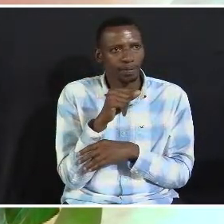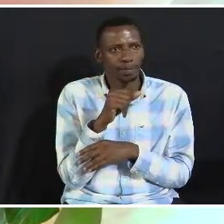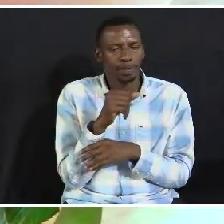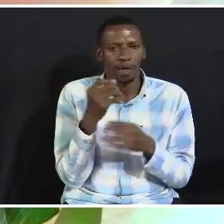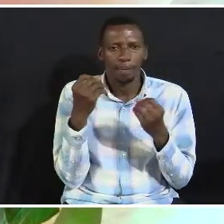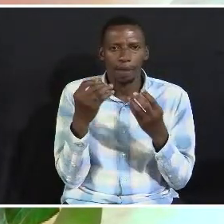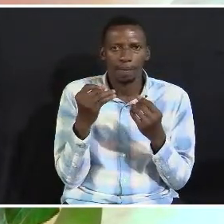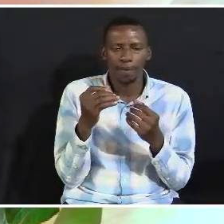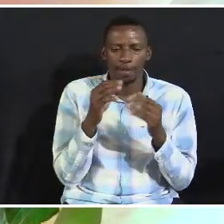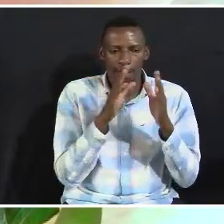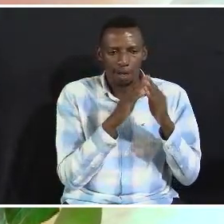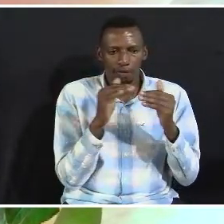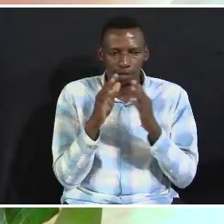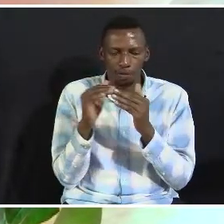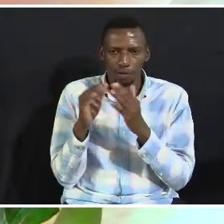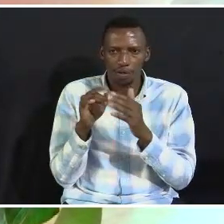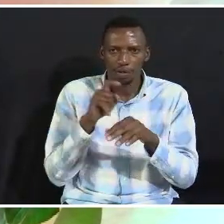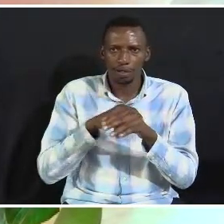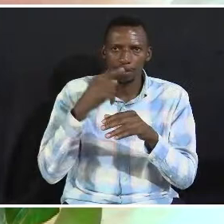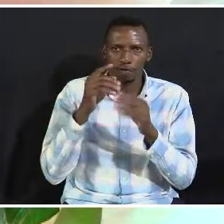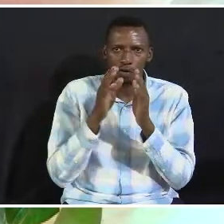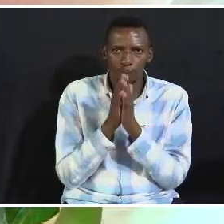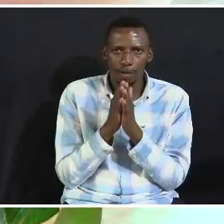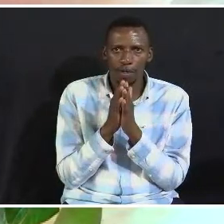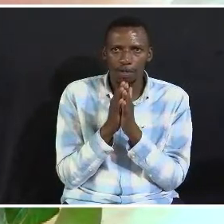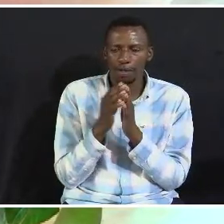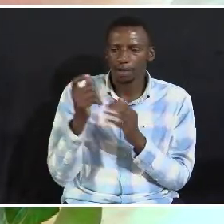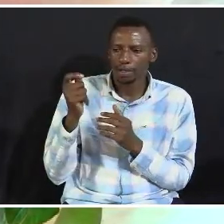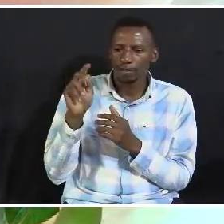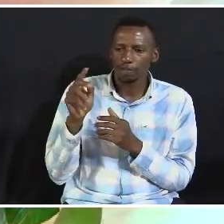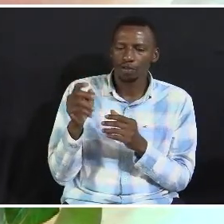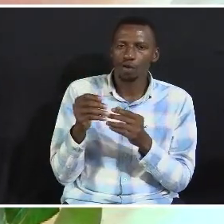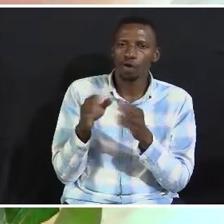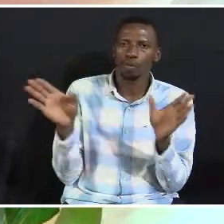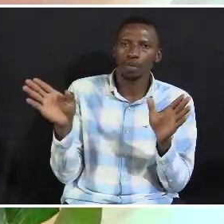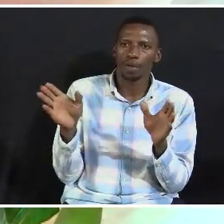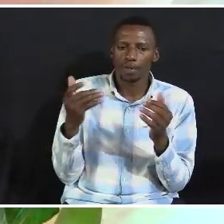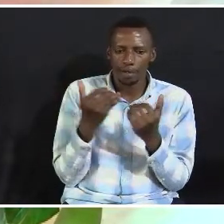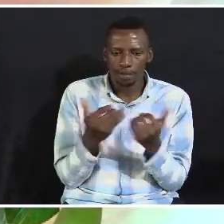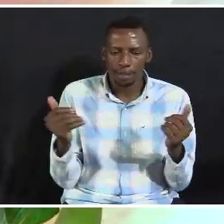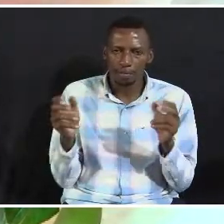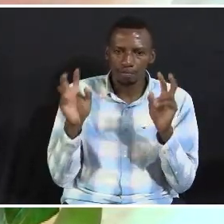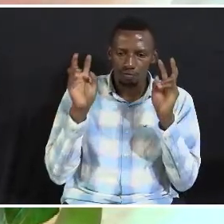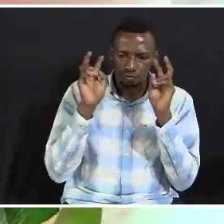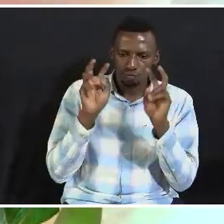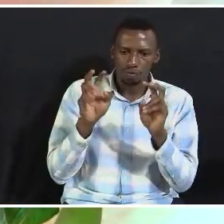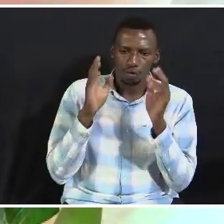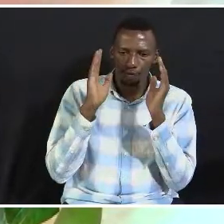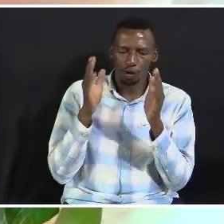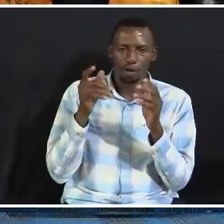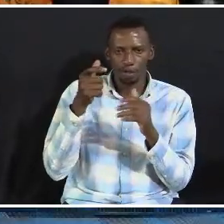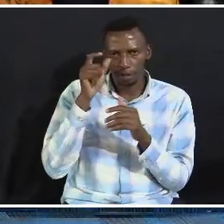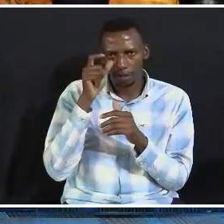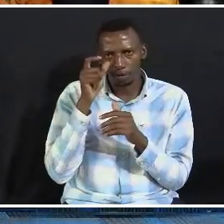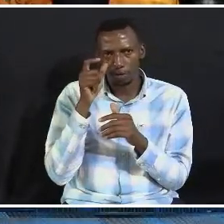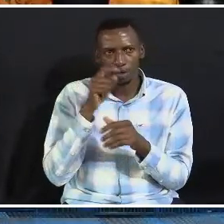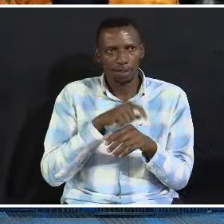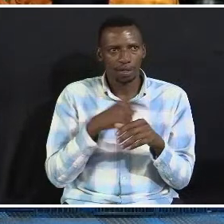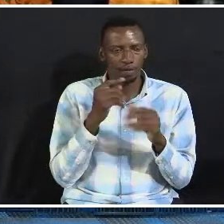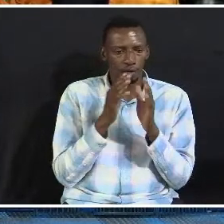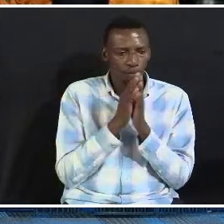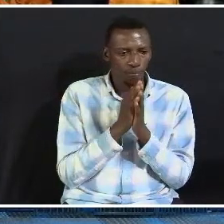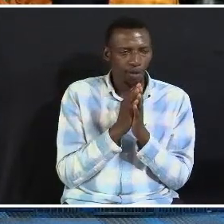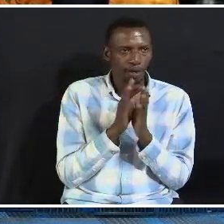people of God, time comes for prayer. The TV is on. The child is watching cartoons. And time for prayer comes